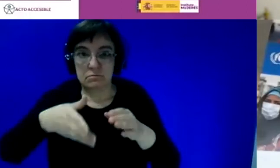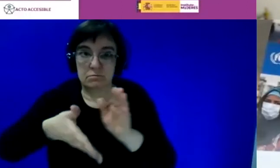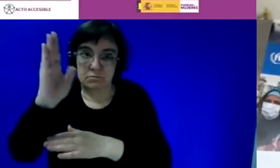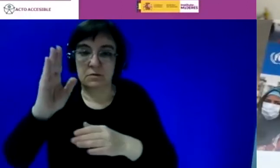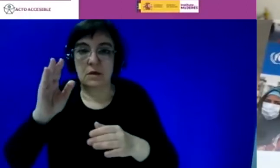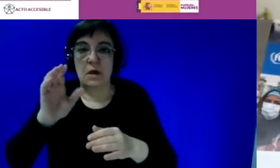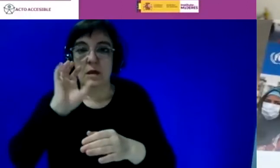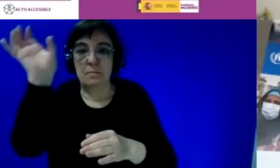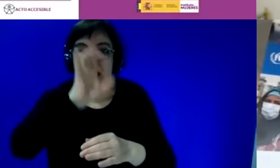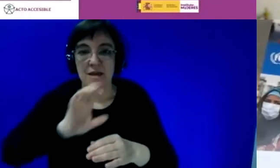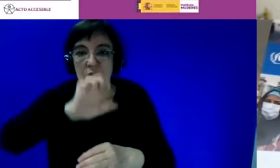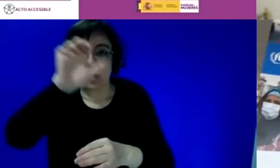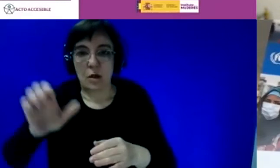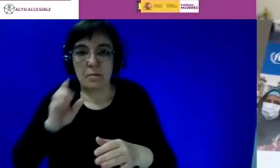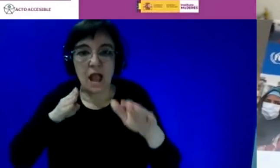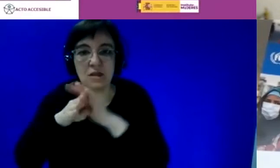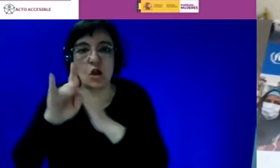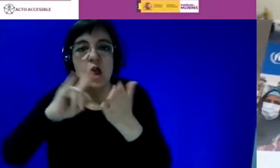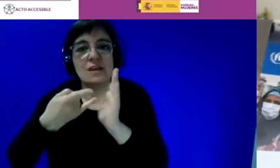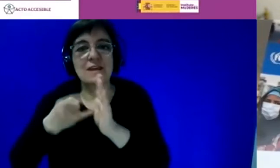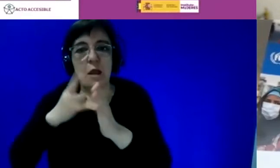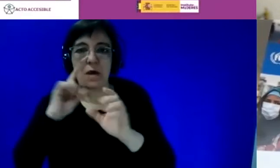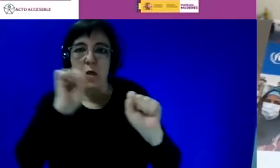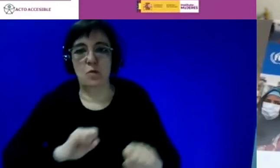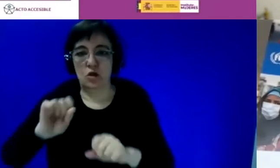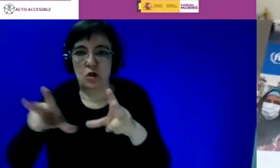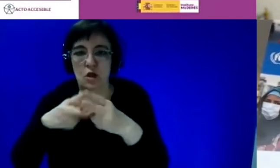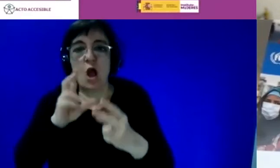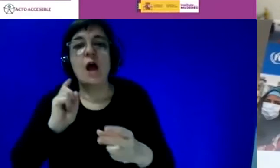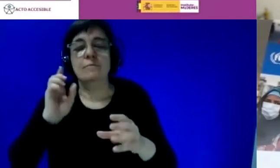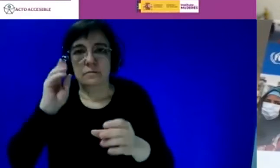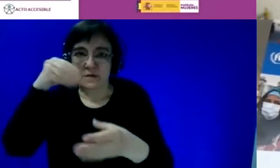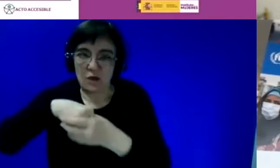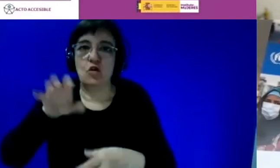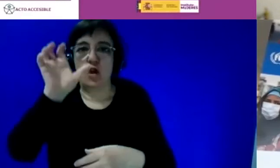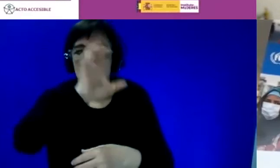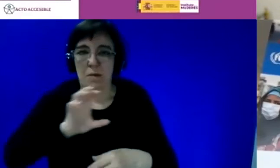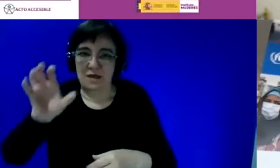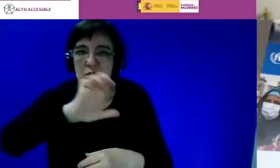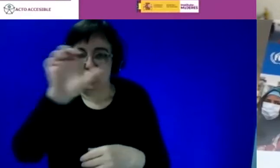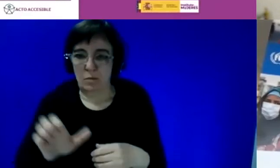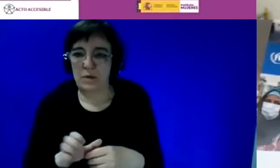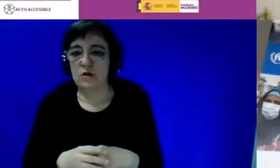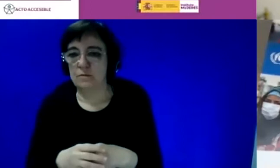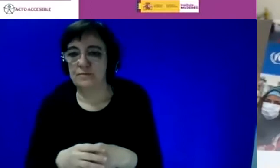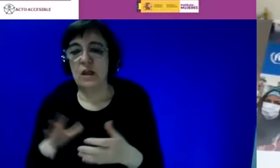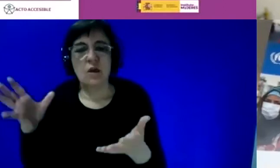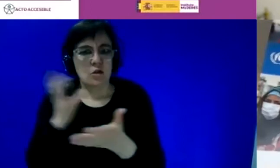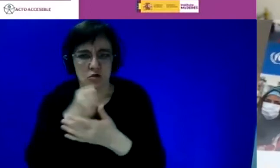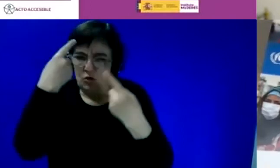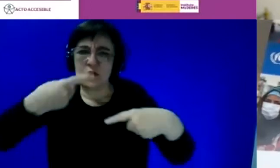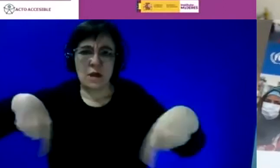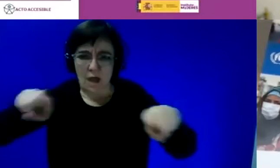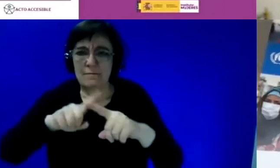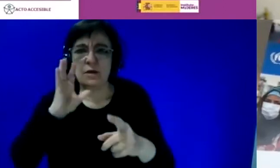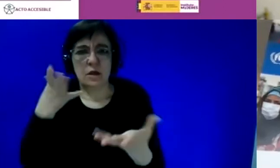that are offered under the temporary protection directive. I think you'll probably all be aware that the need for identification and registration